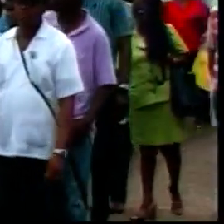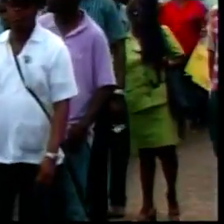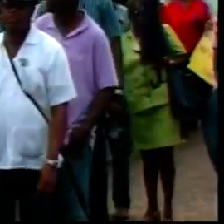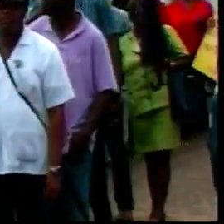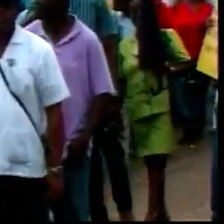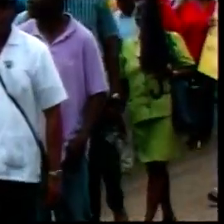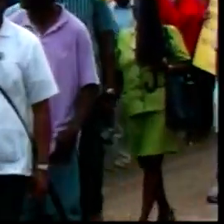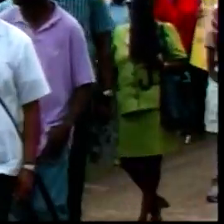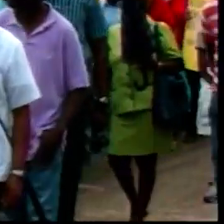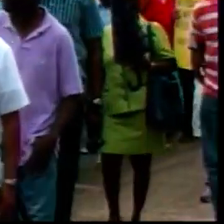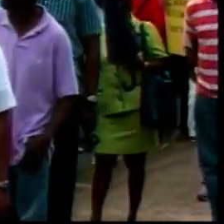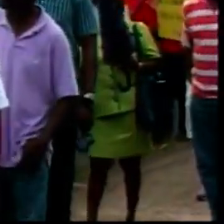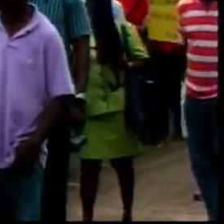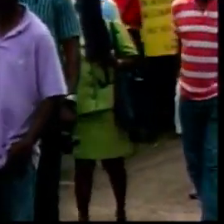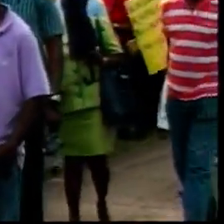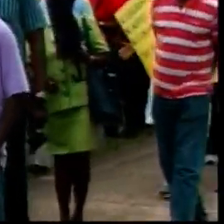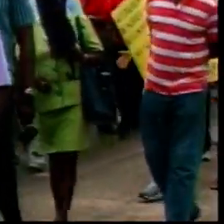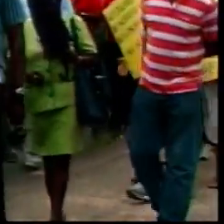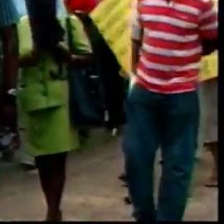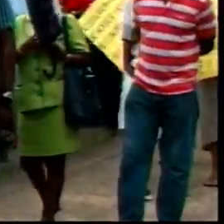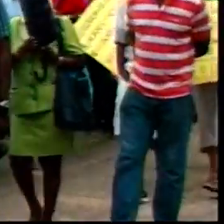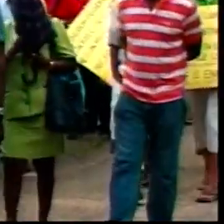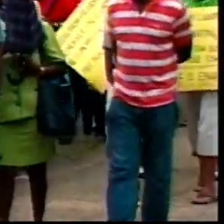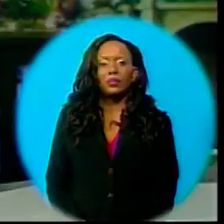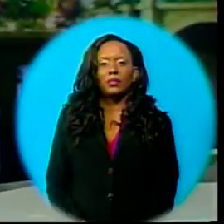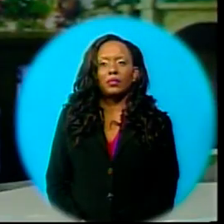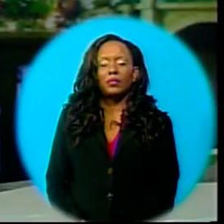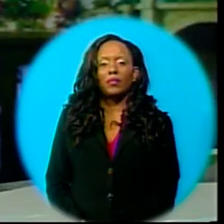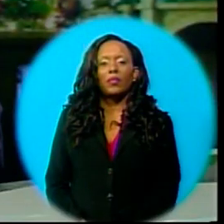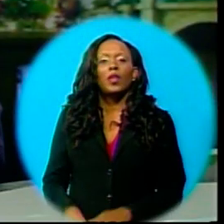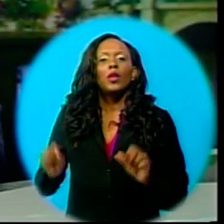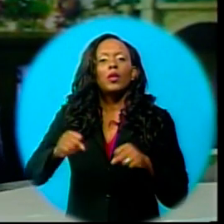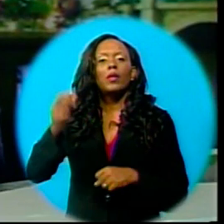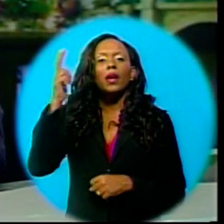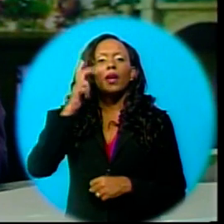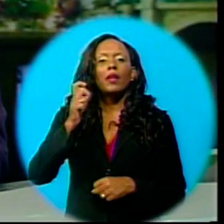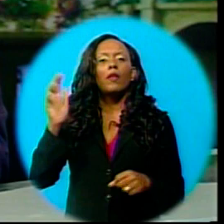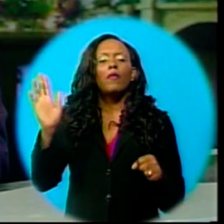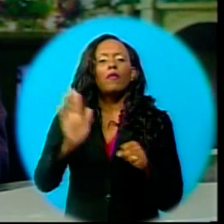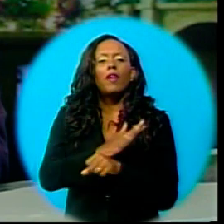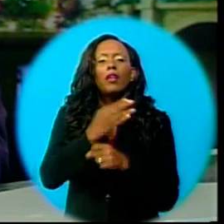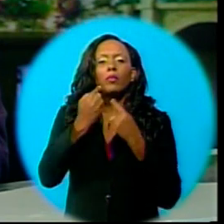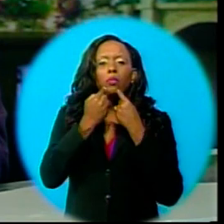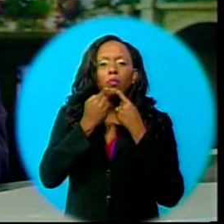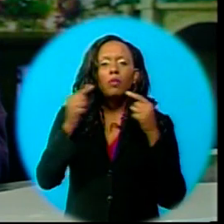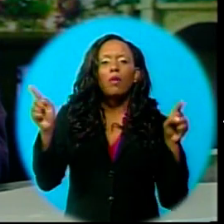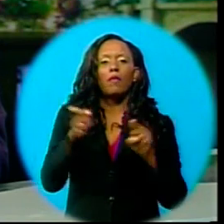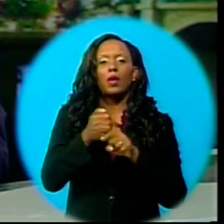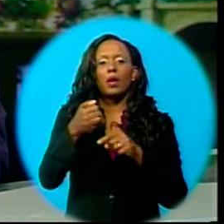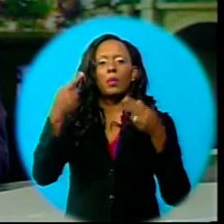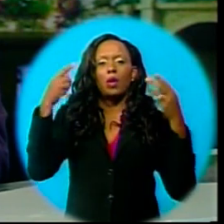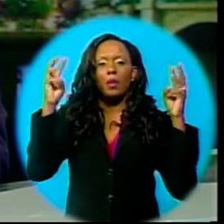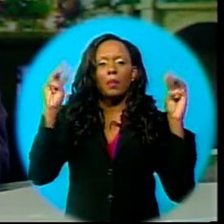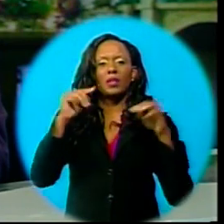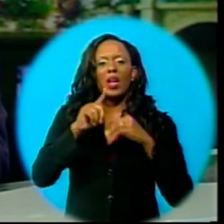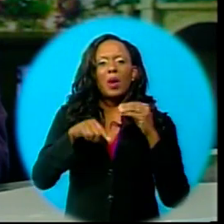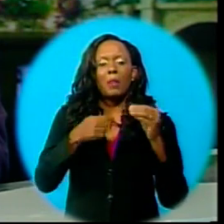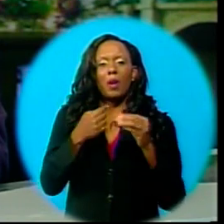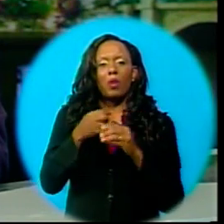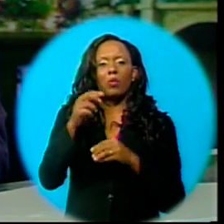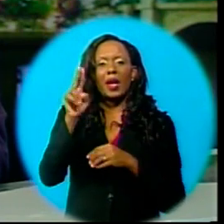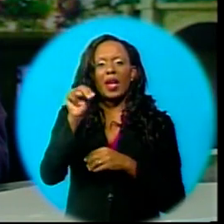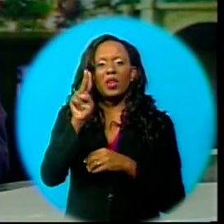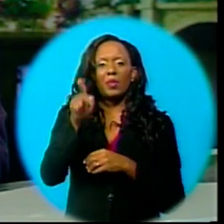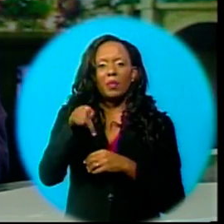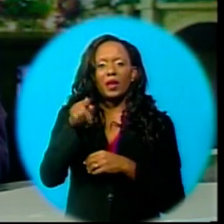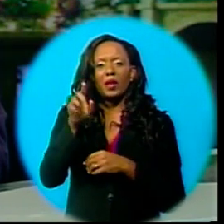protected. Sean Farrell, CBC News. Thanks, Sean. Well, the Prime Minister's full statement on the